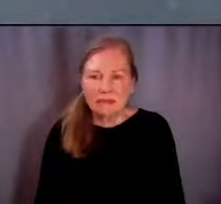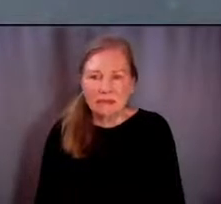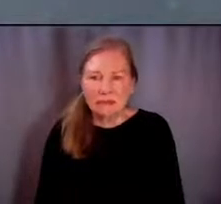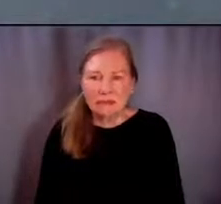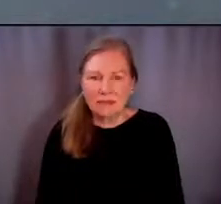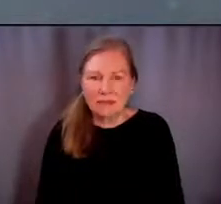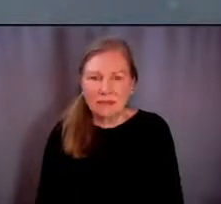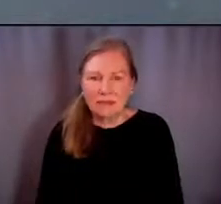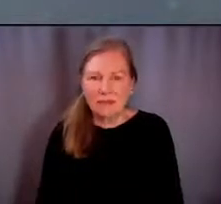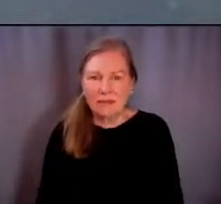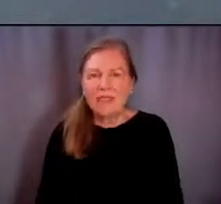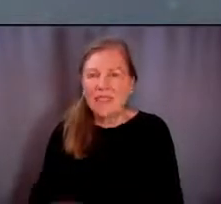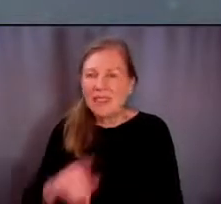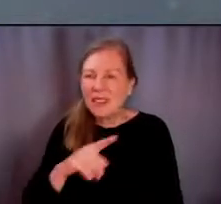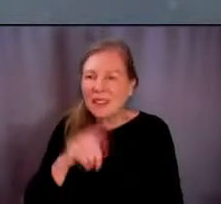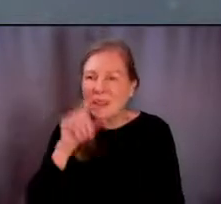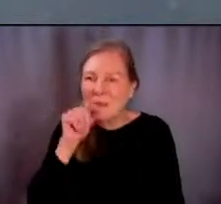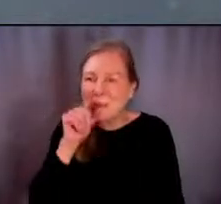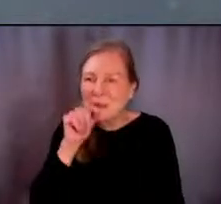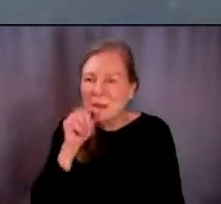Bohemian waxwings.